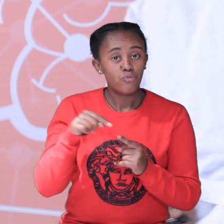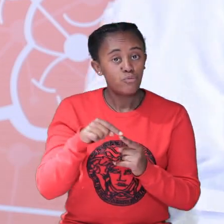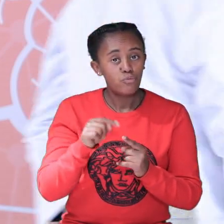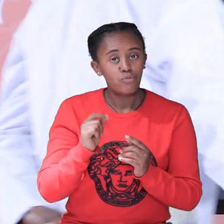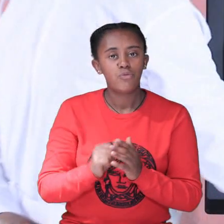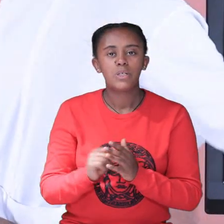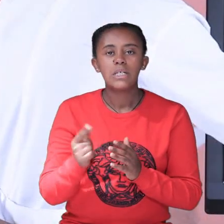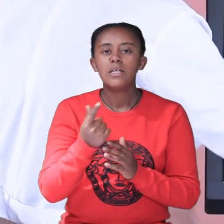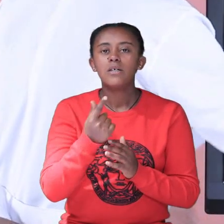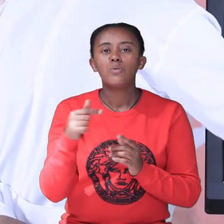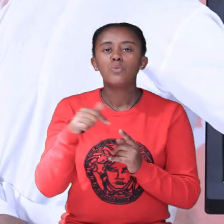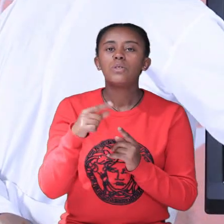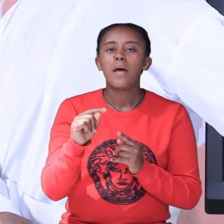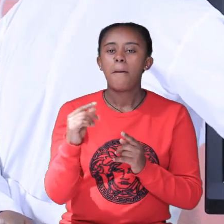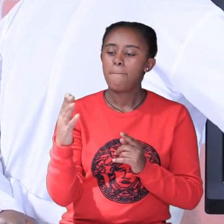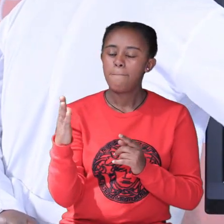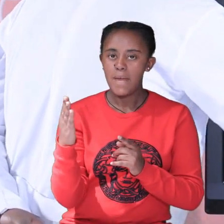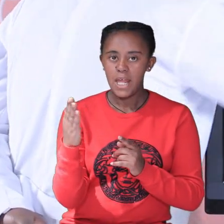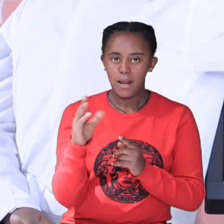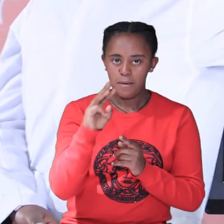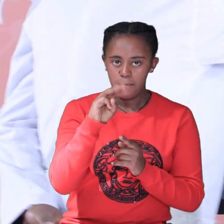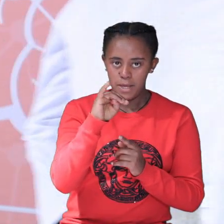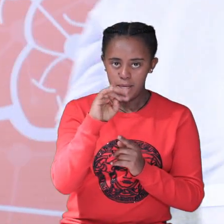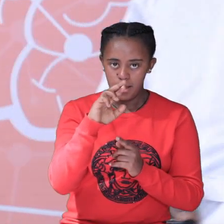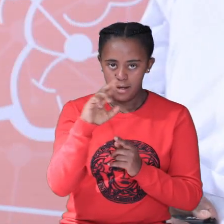is perpendicular to